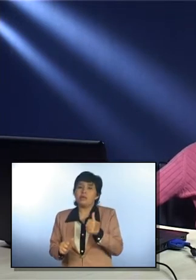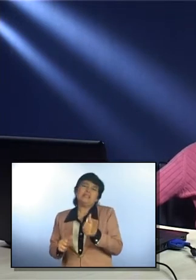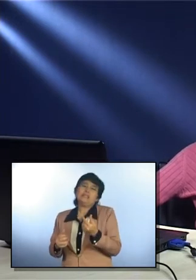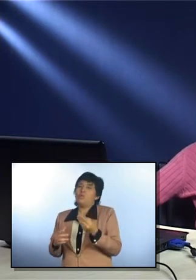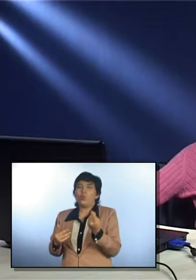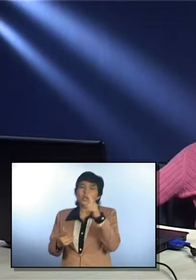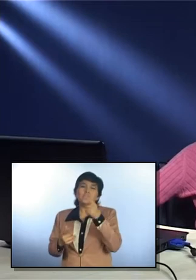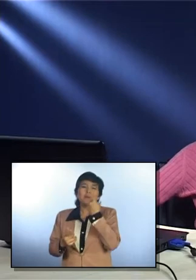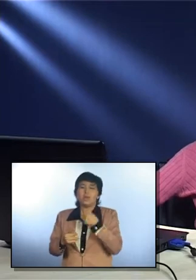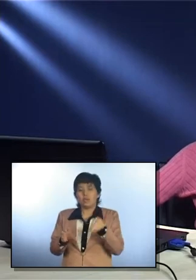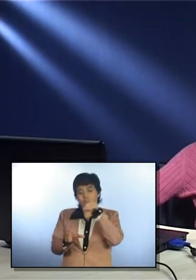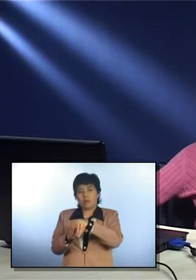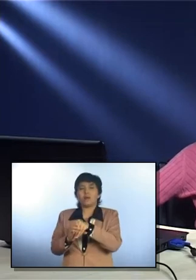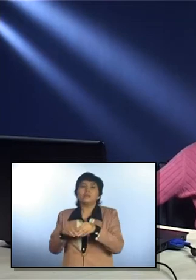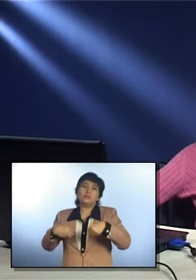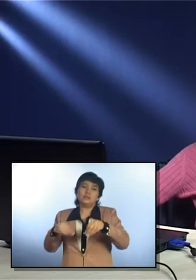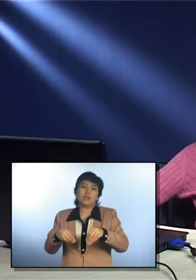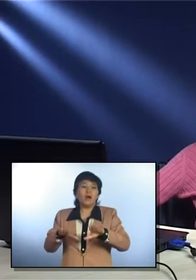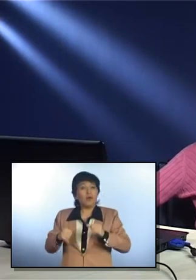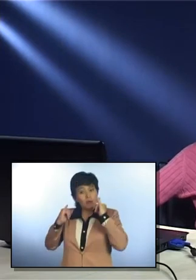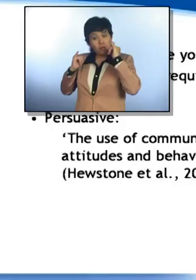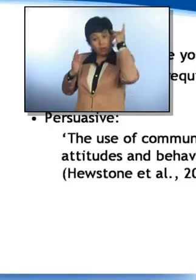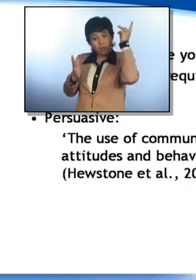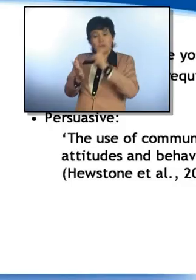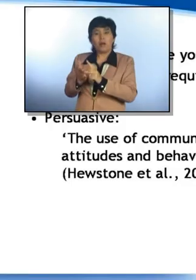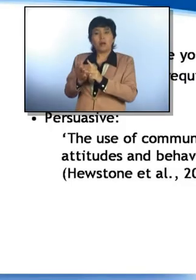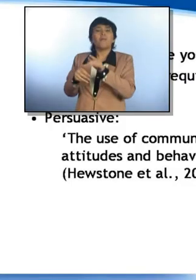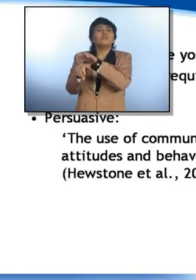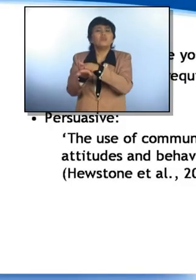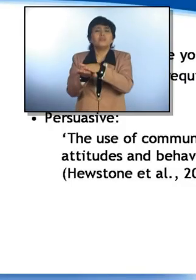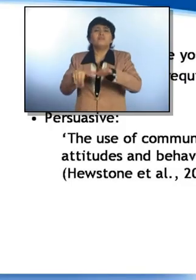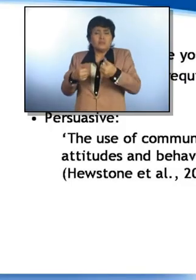sales. Now, how do you define persuasive?